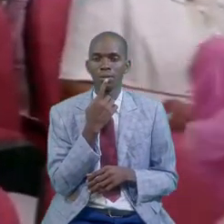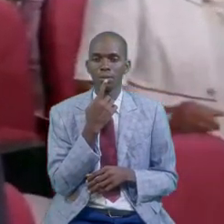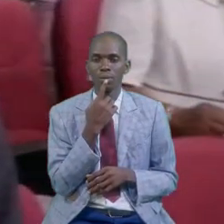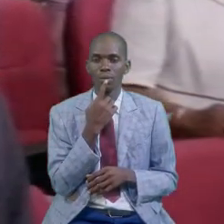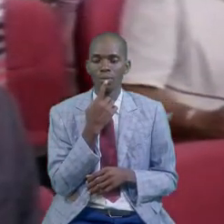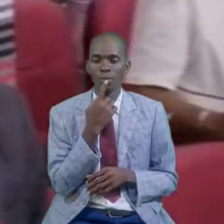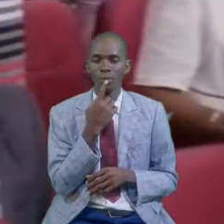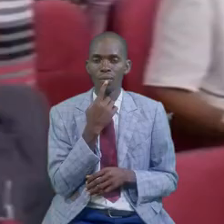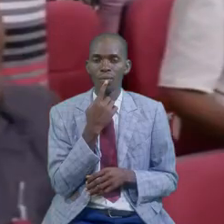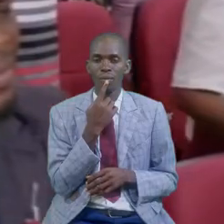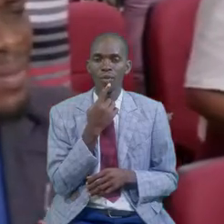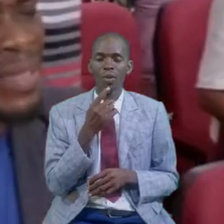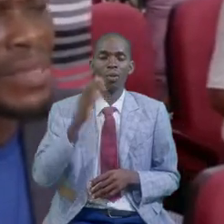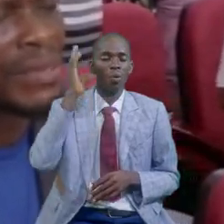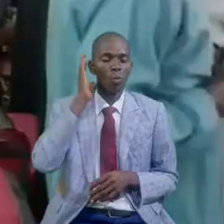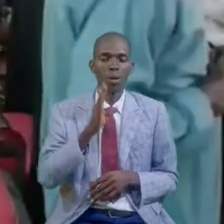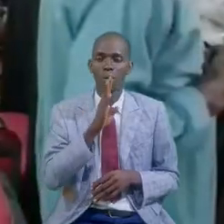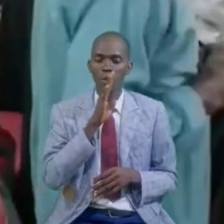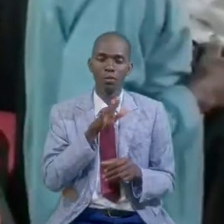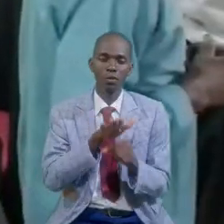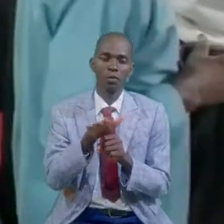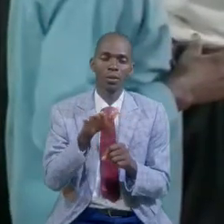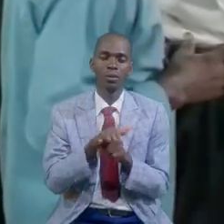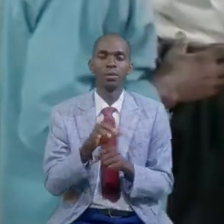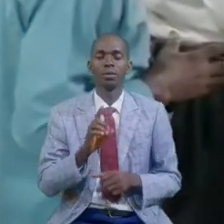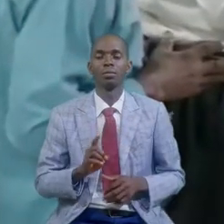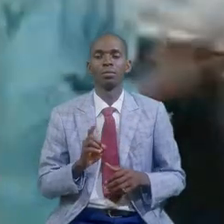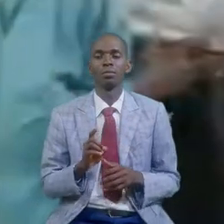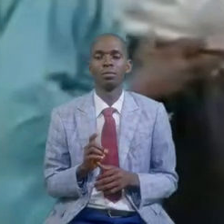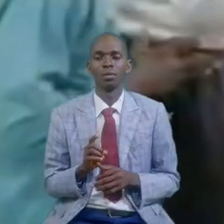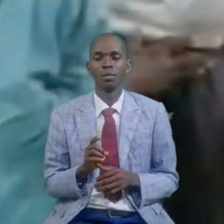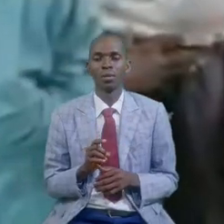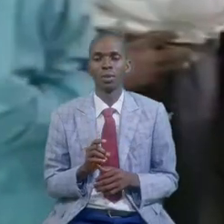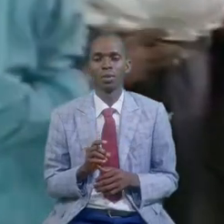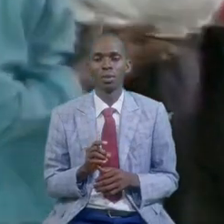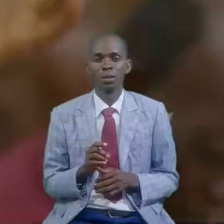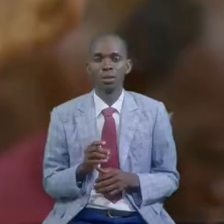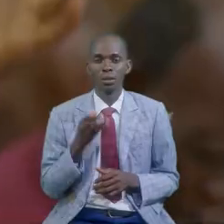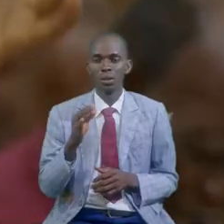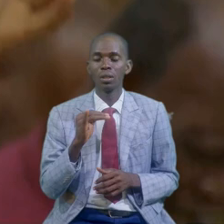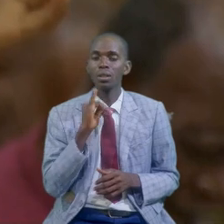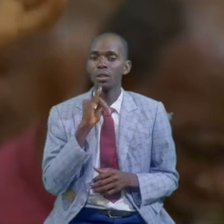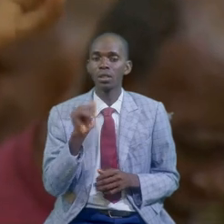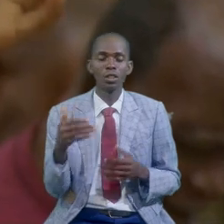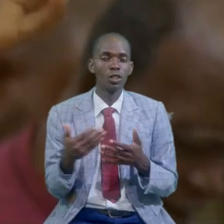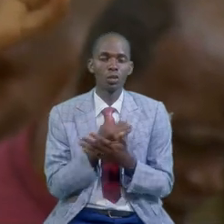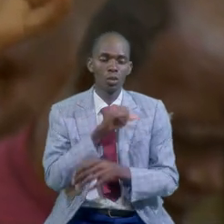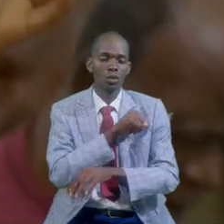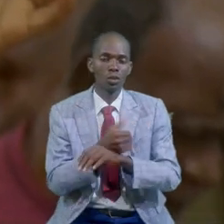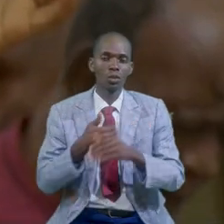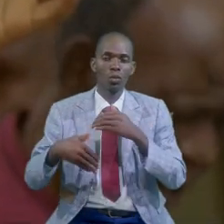will be fulfilled. There's a new authority over your life, a